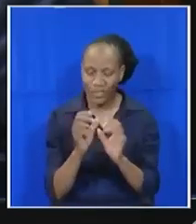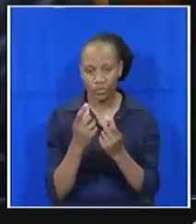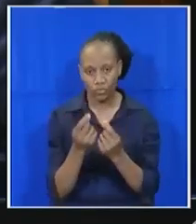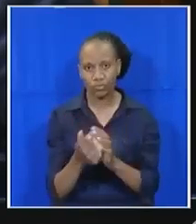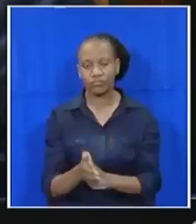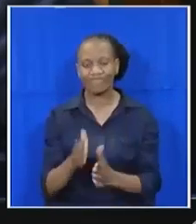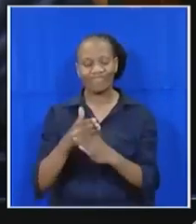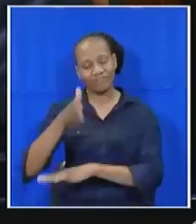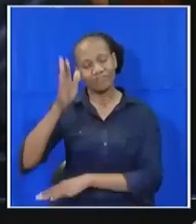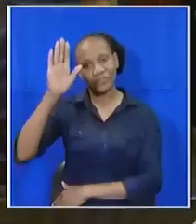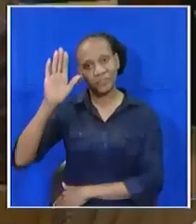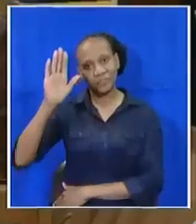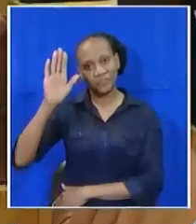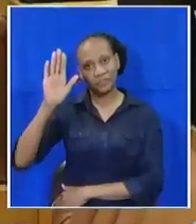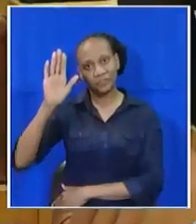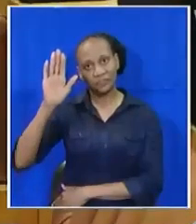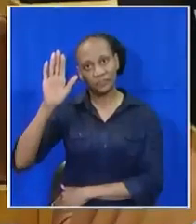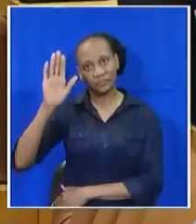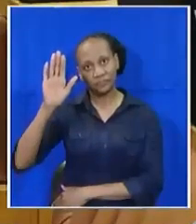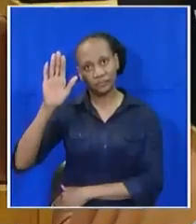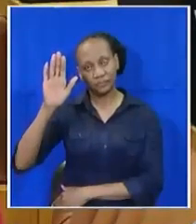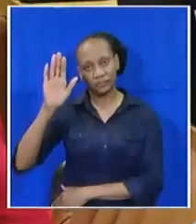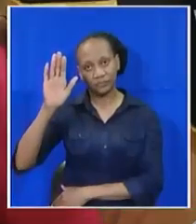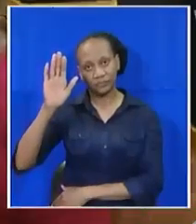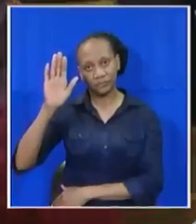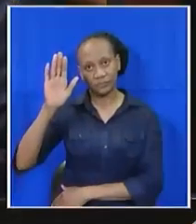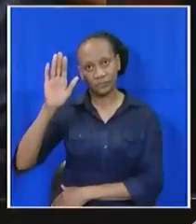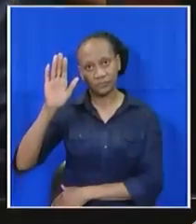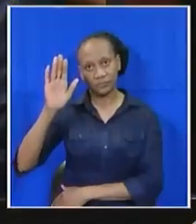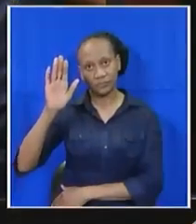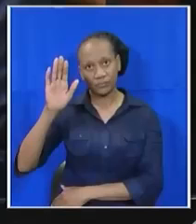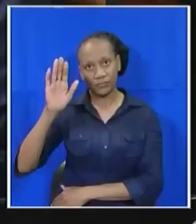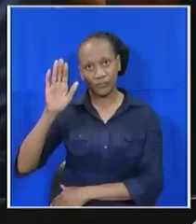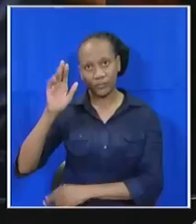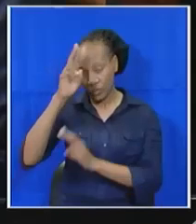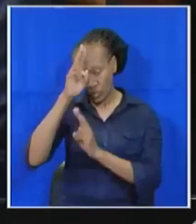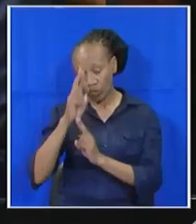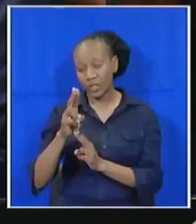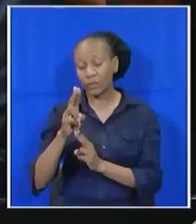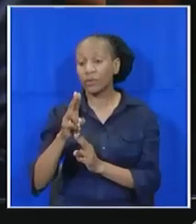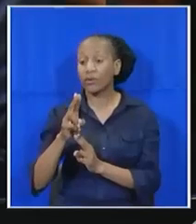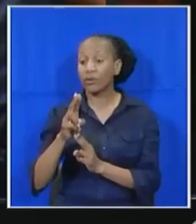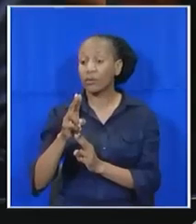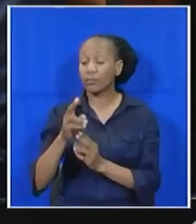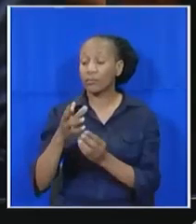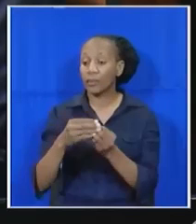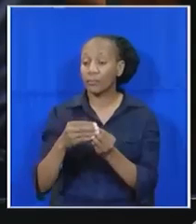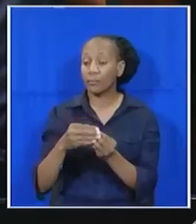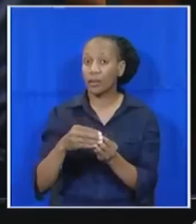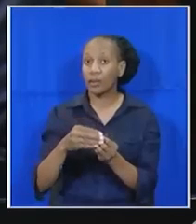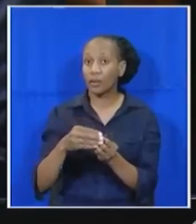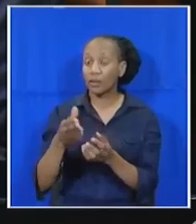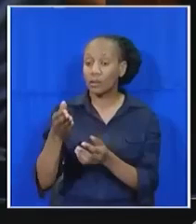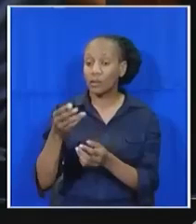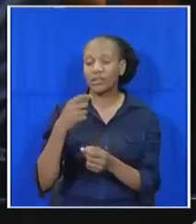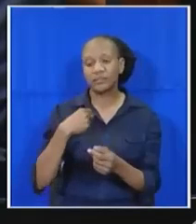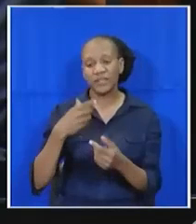order. Withdrawn, Chair. Thank you very much. Honorable Tlowama, I promise to give